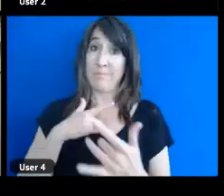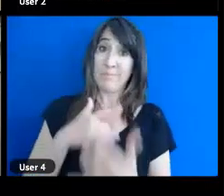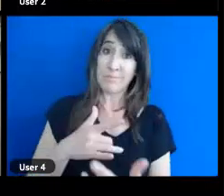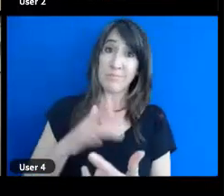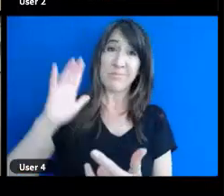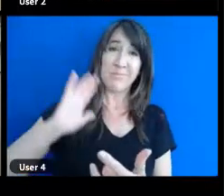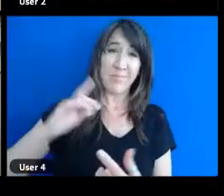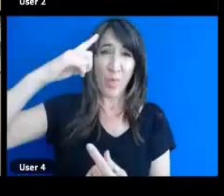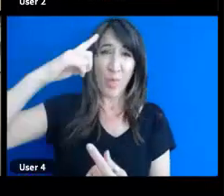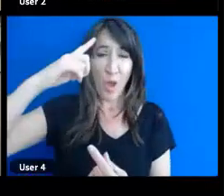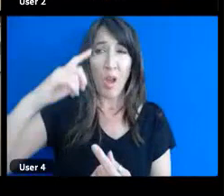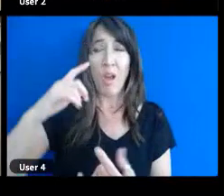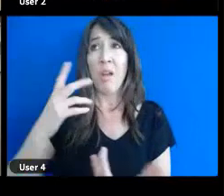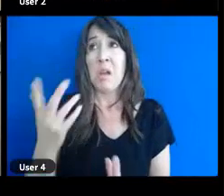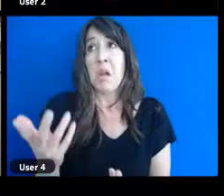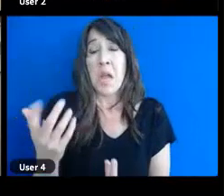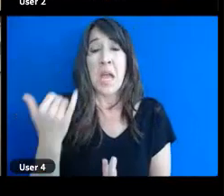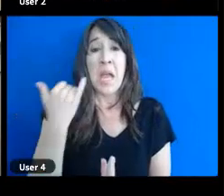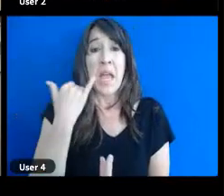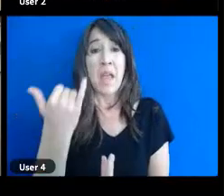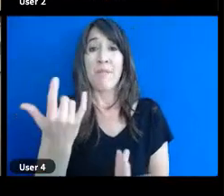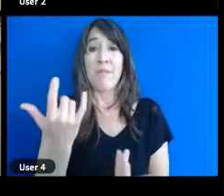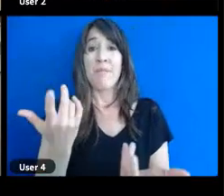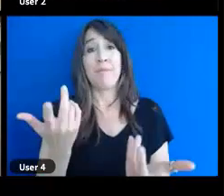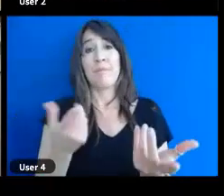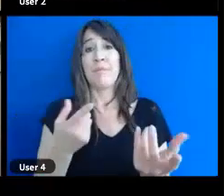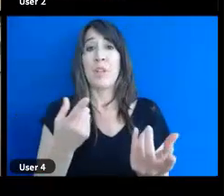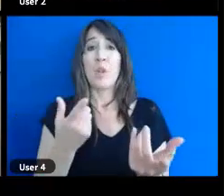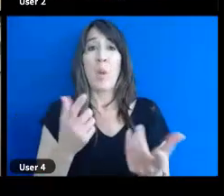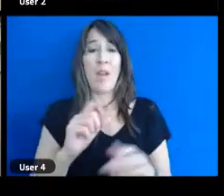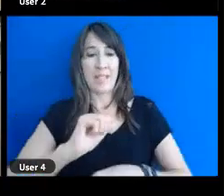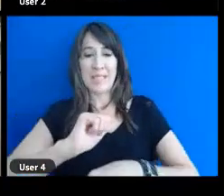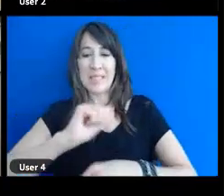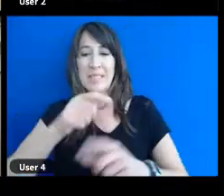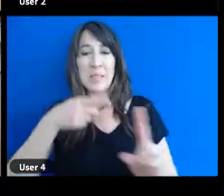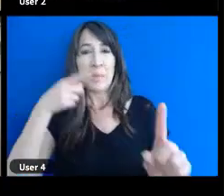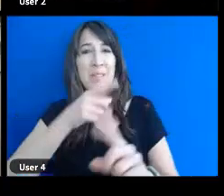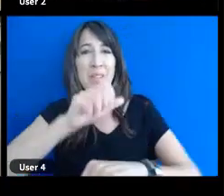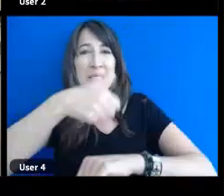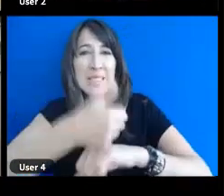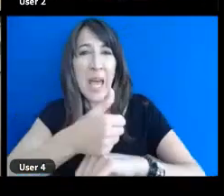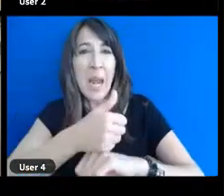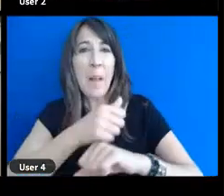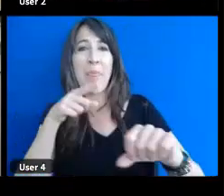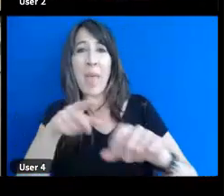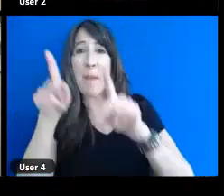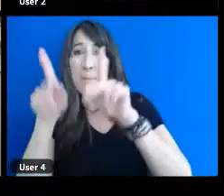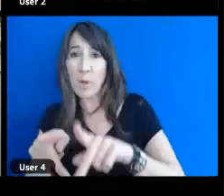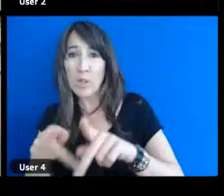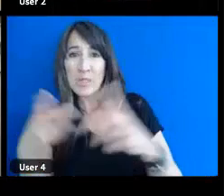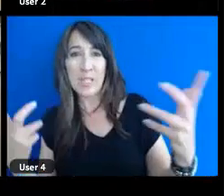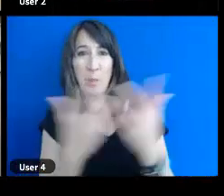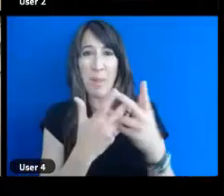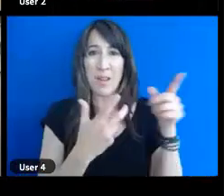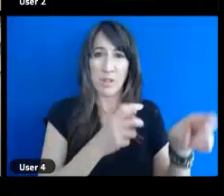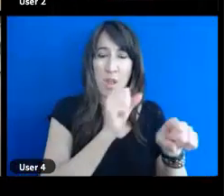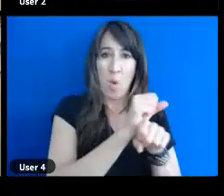different ways to work. So traditionally, we used to think, you put a round peg in a round hole,